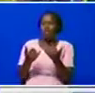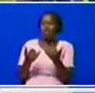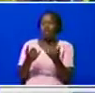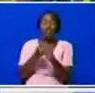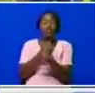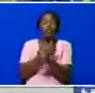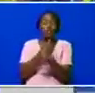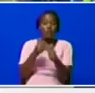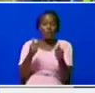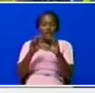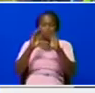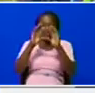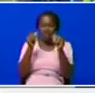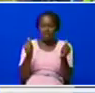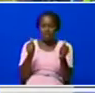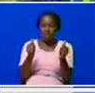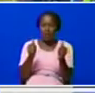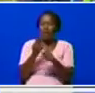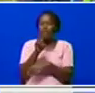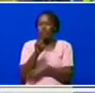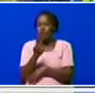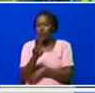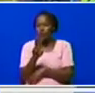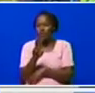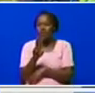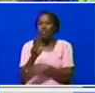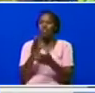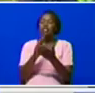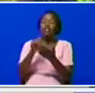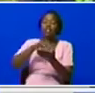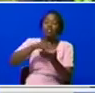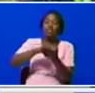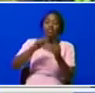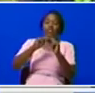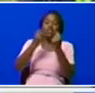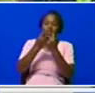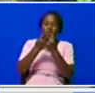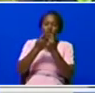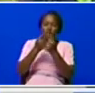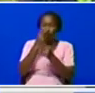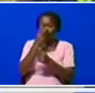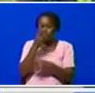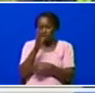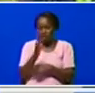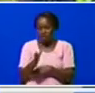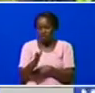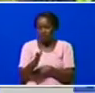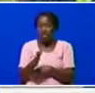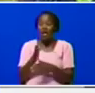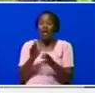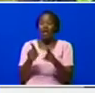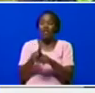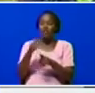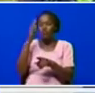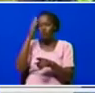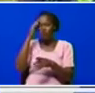significantly being watched by all and sundry, including the team of observers here, because as we know, we're now getting